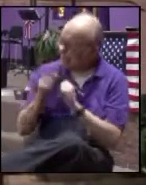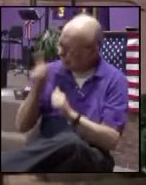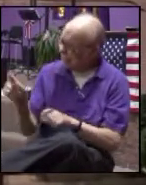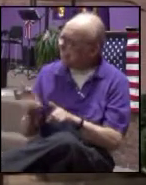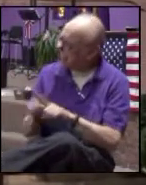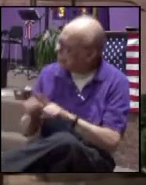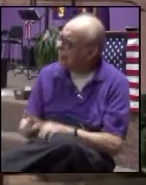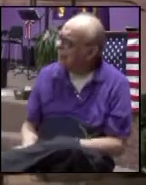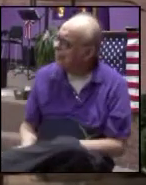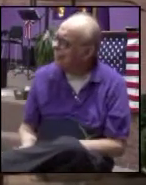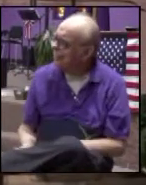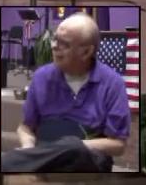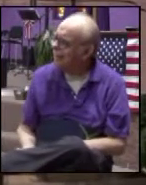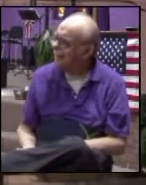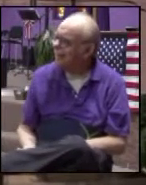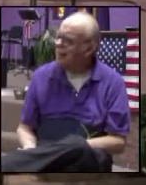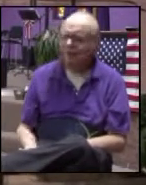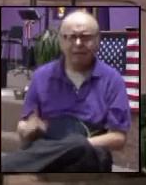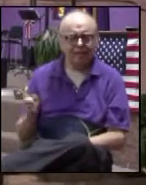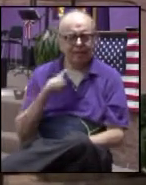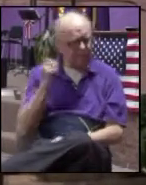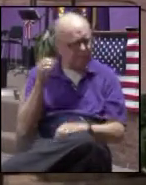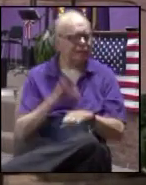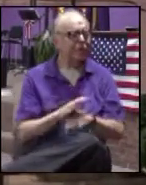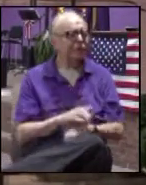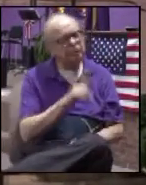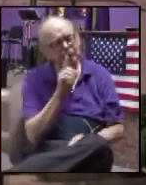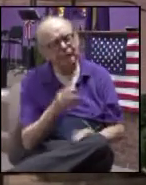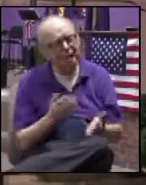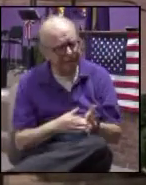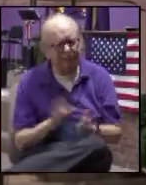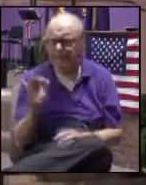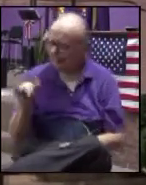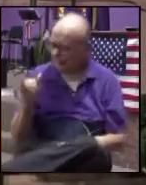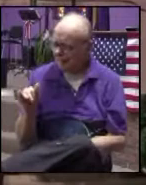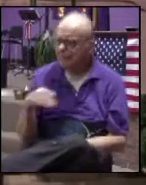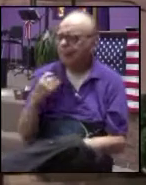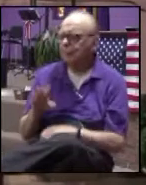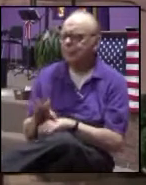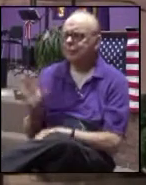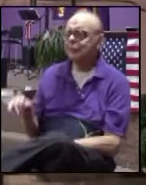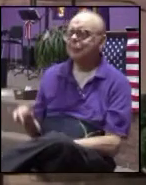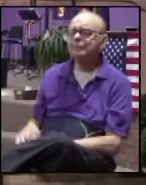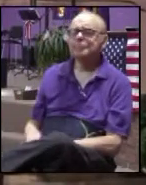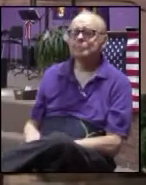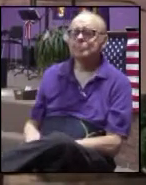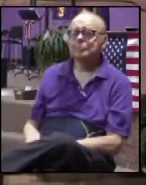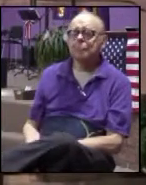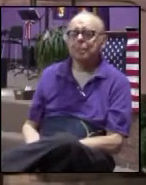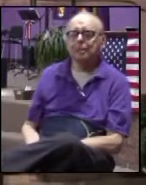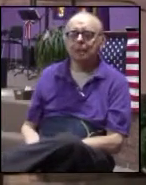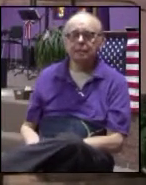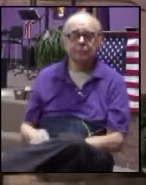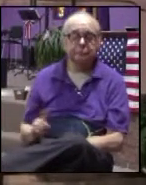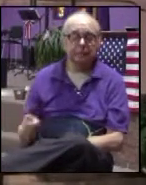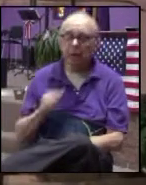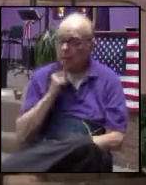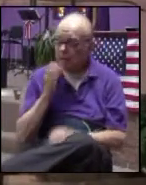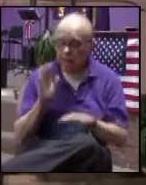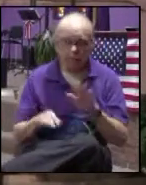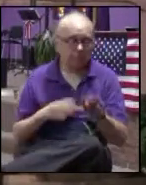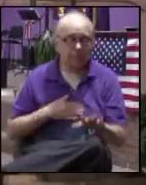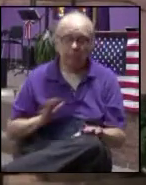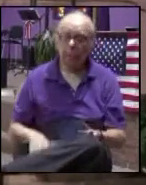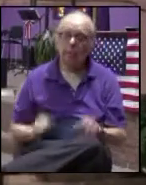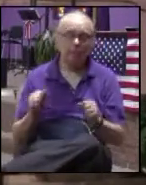sir. So you're a church? Yeah, we're a church. And you're not going to let me walk my